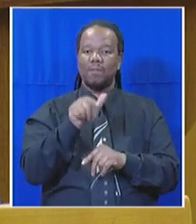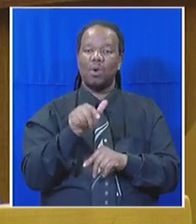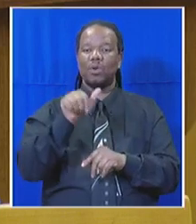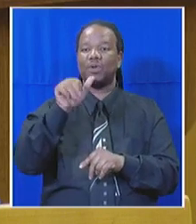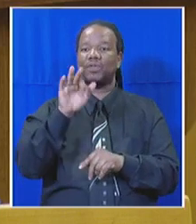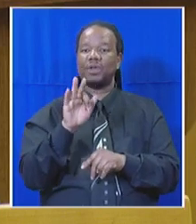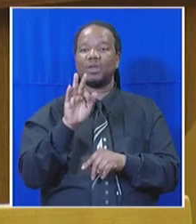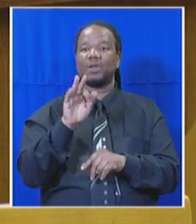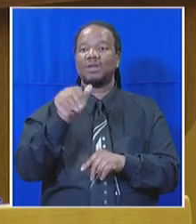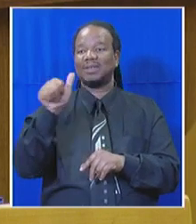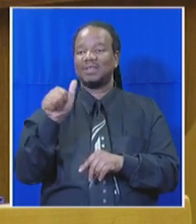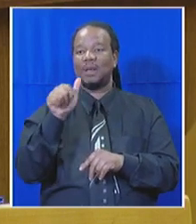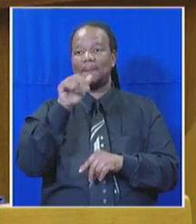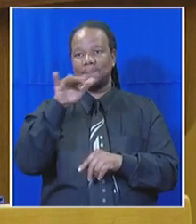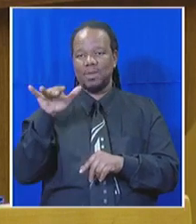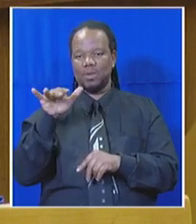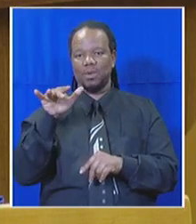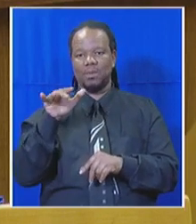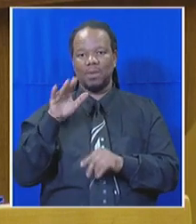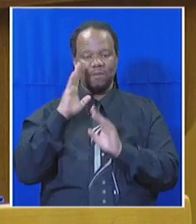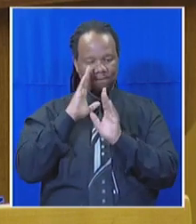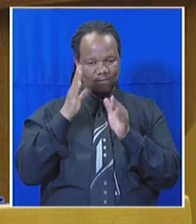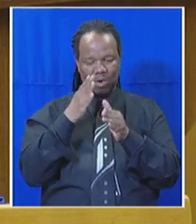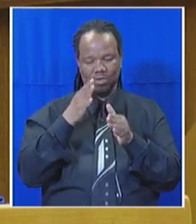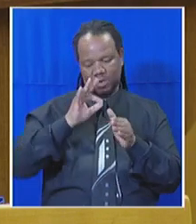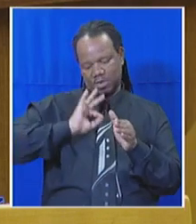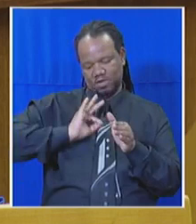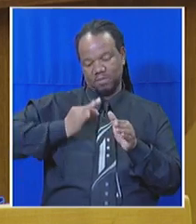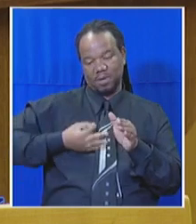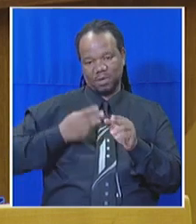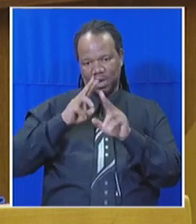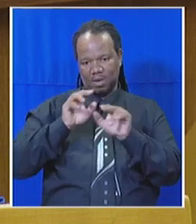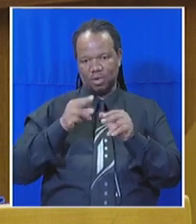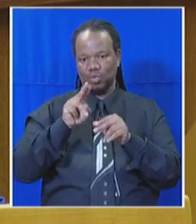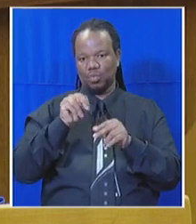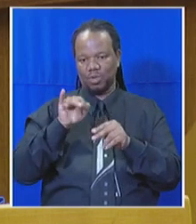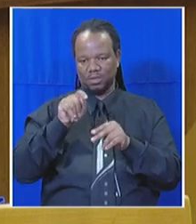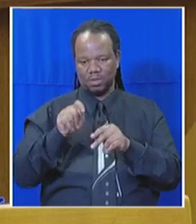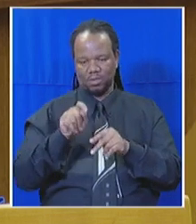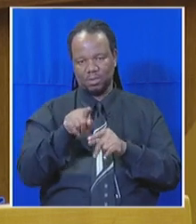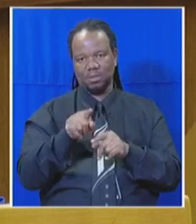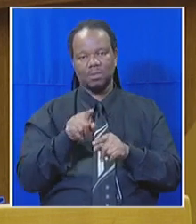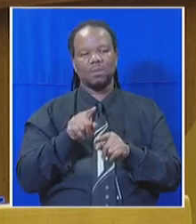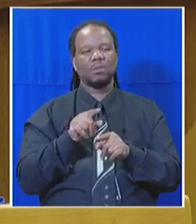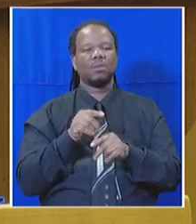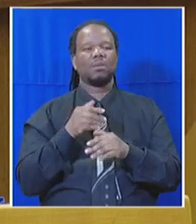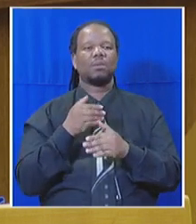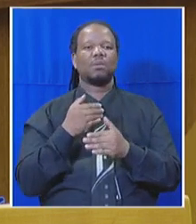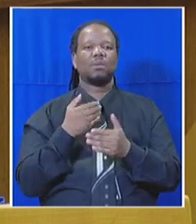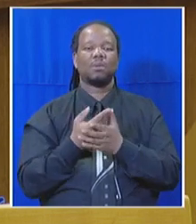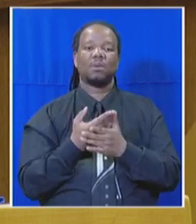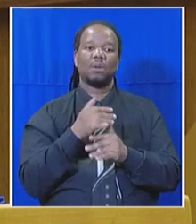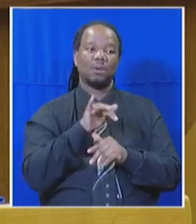to inspectorate services. We also note with concern the challenges faced by the supported